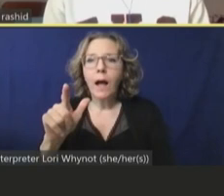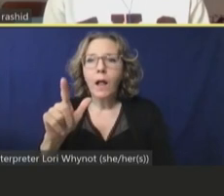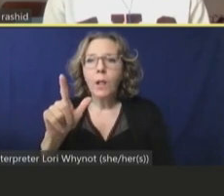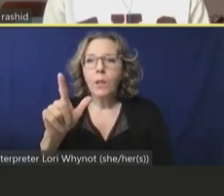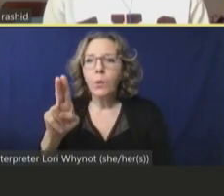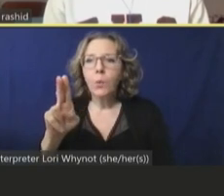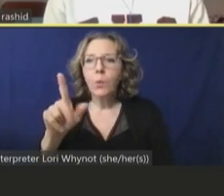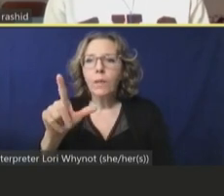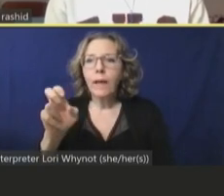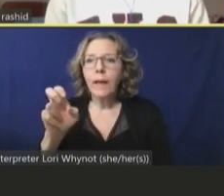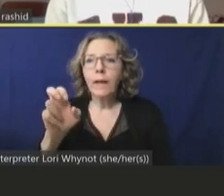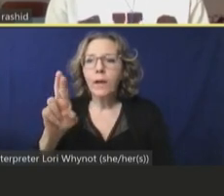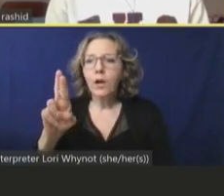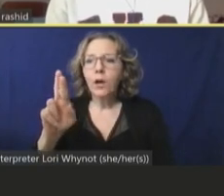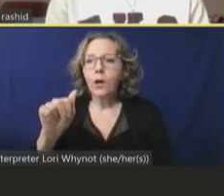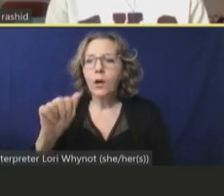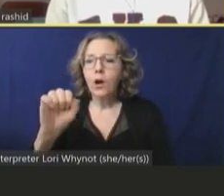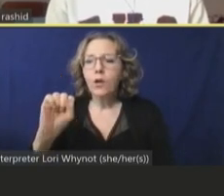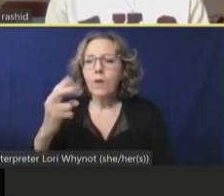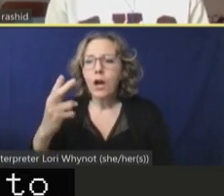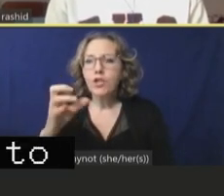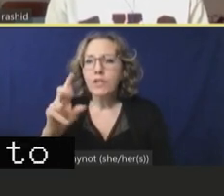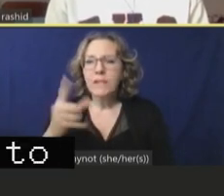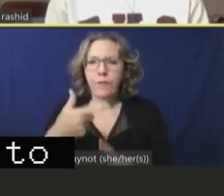from Uganda, but I'm a PFP